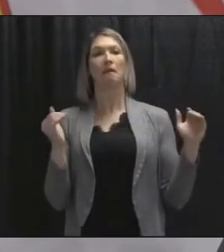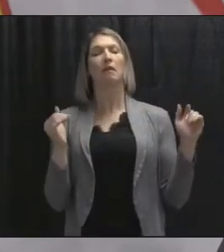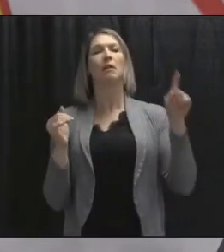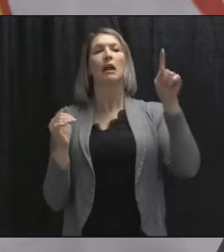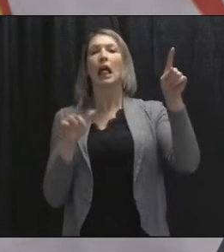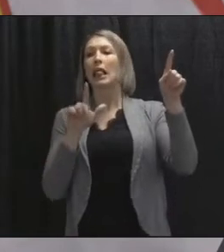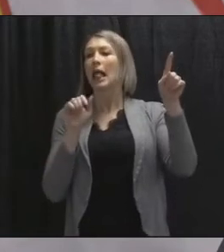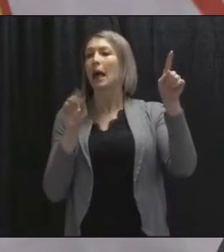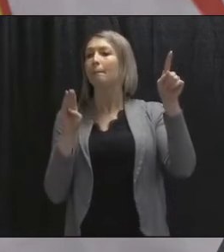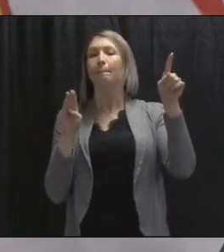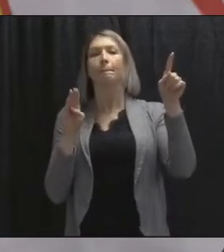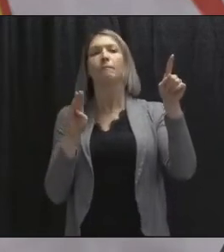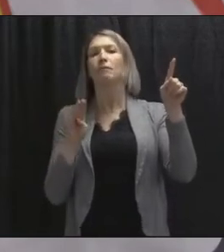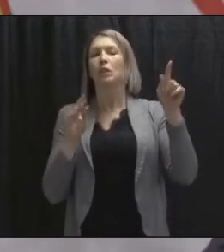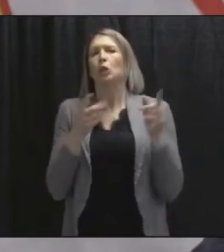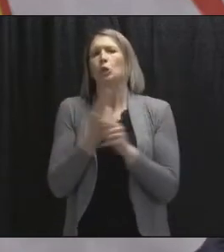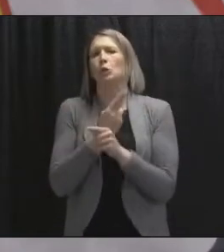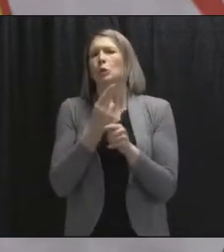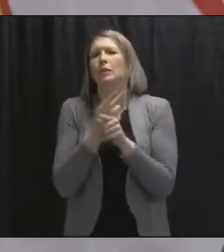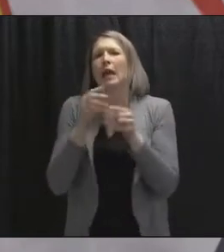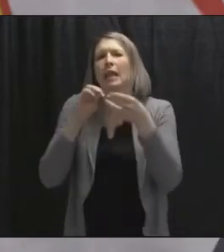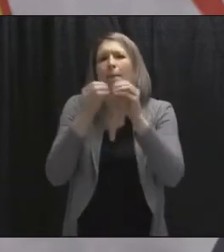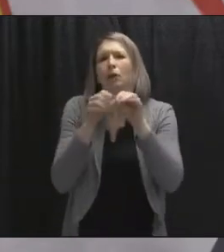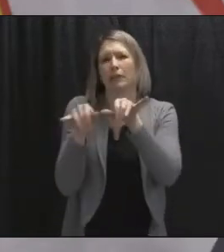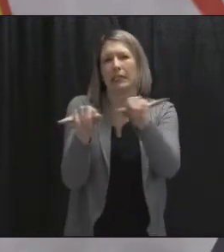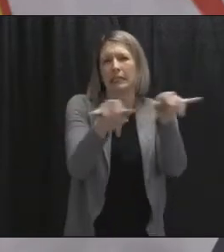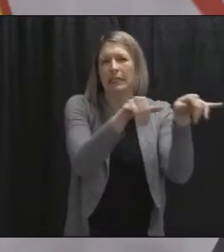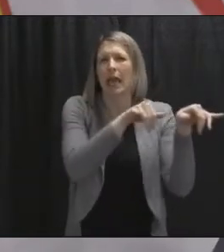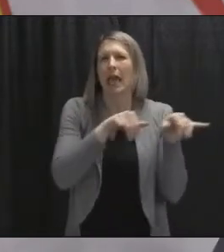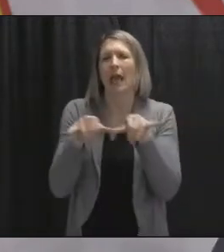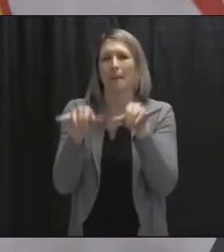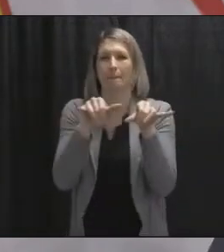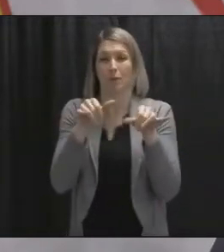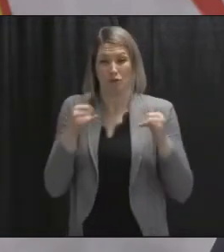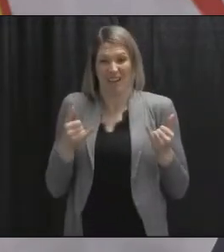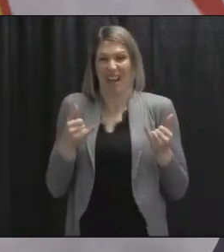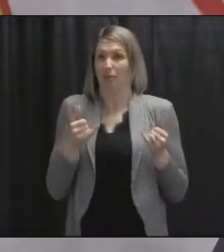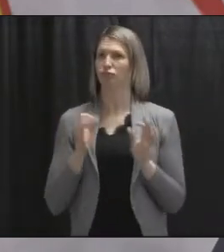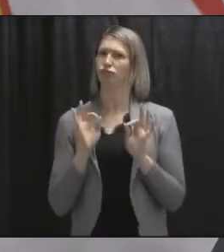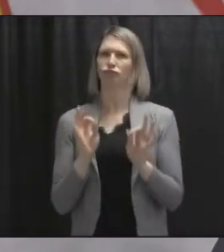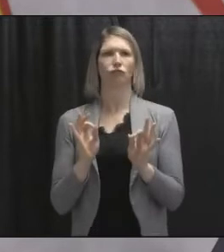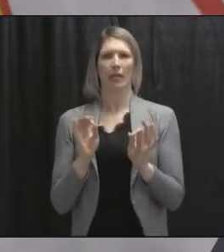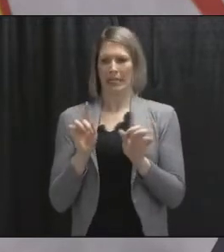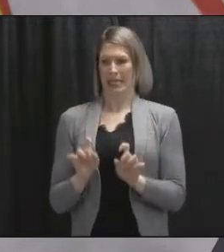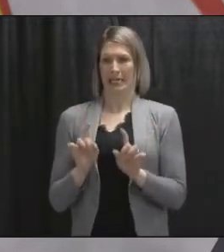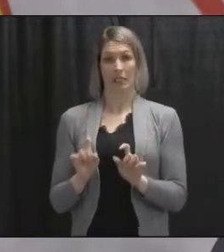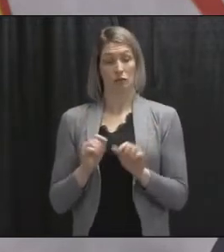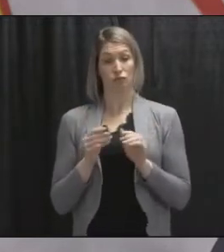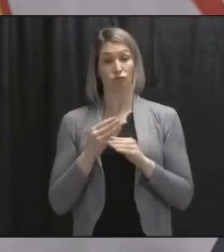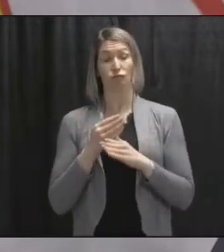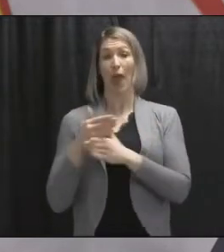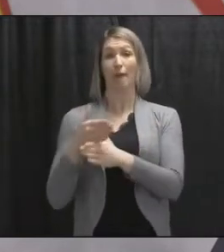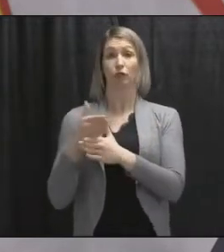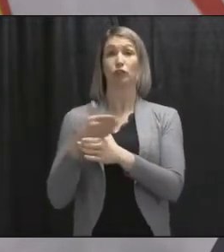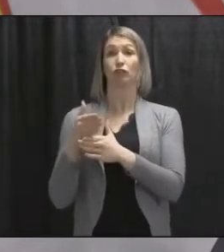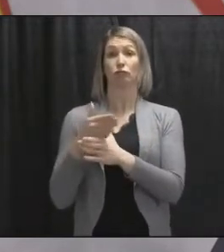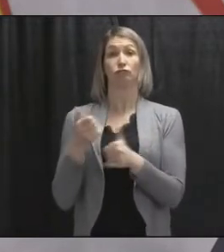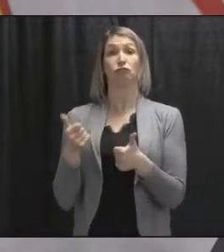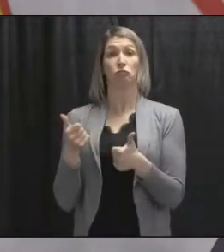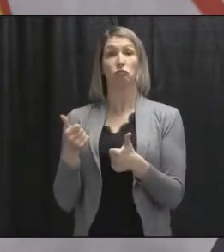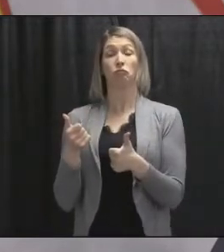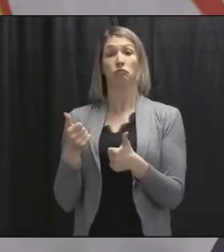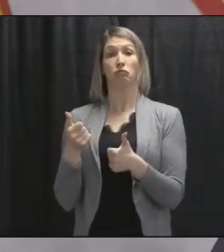it would be 807. So if you look at Eastern Health, we would be right in the middle of the pack. And that is where been the focus based on where